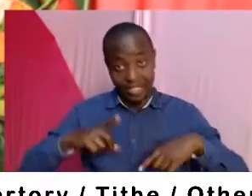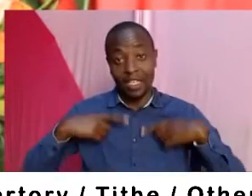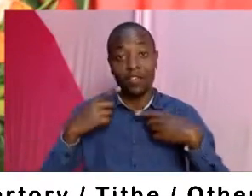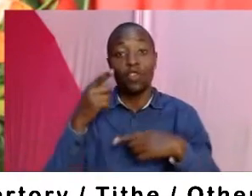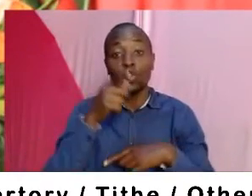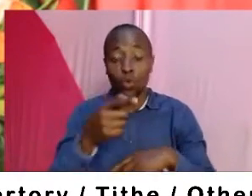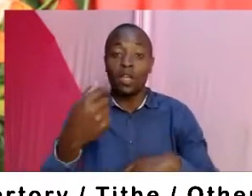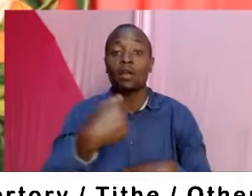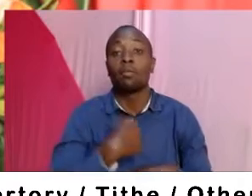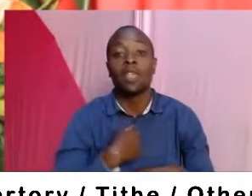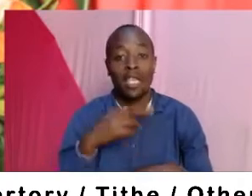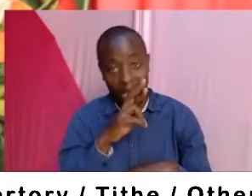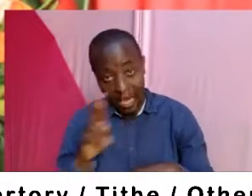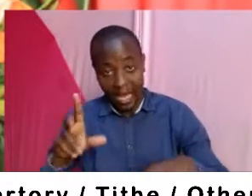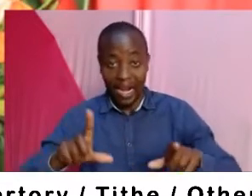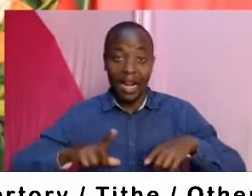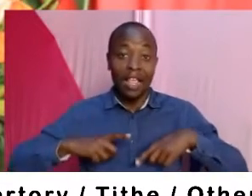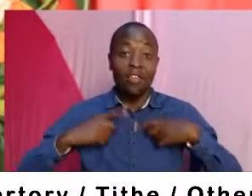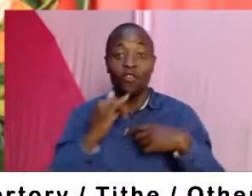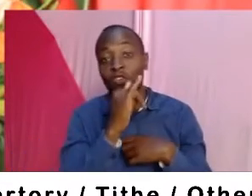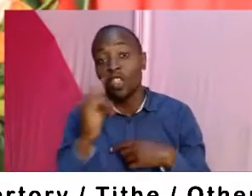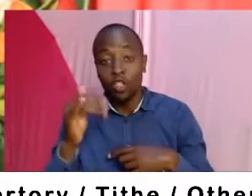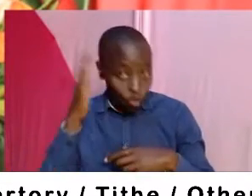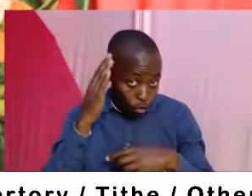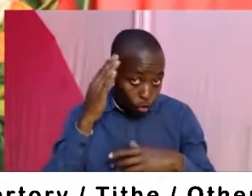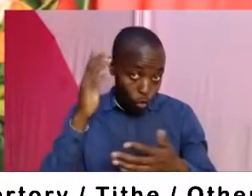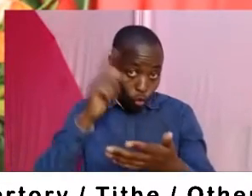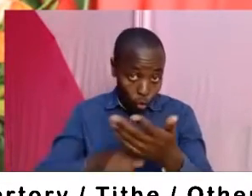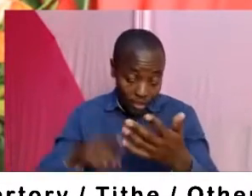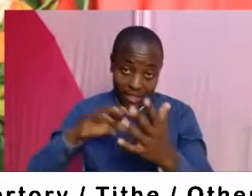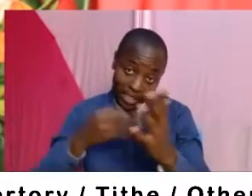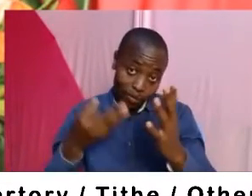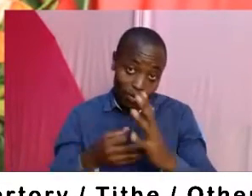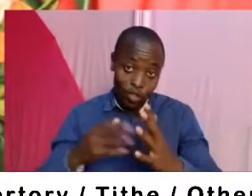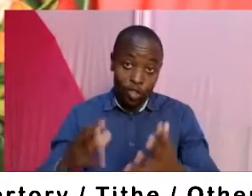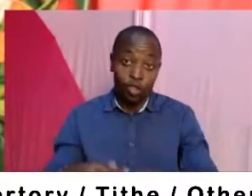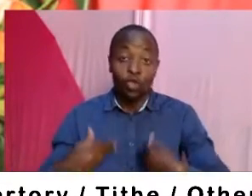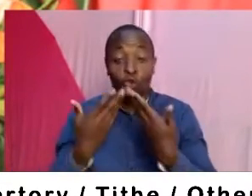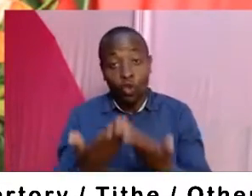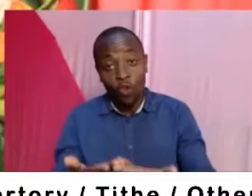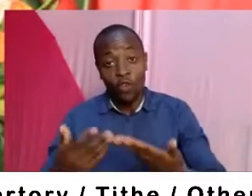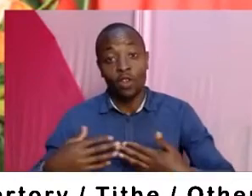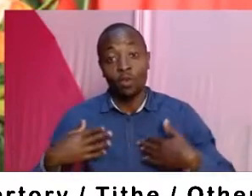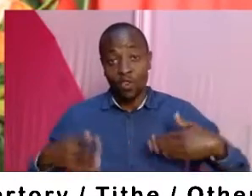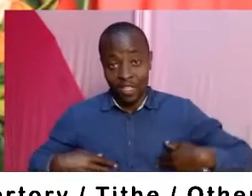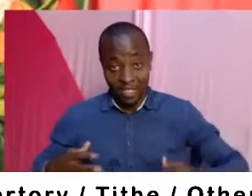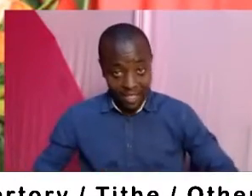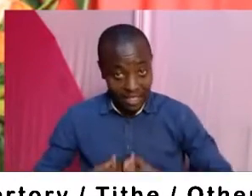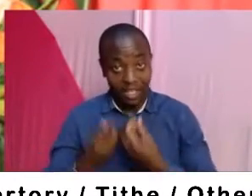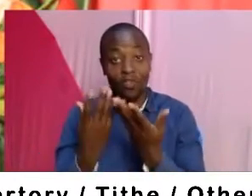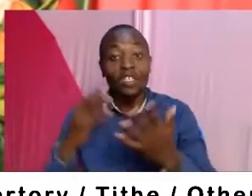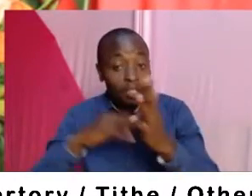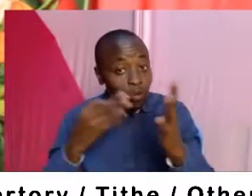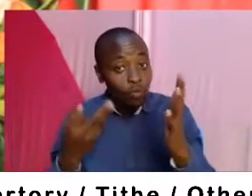and I, we are living. And do you know what it means to offer your body as a living sacrifice? It